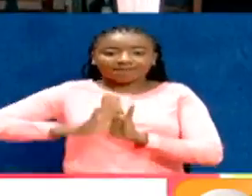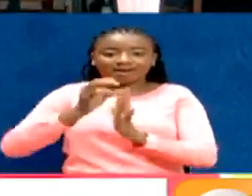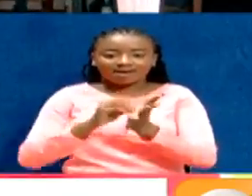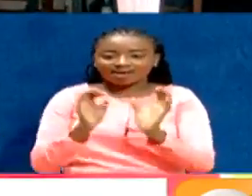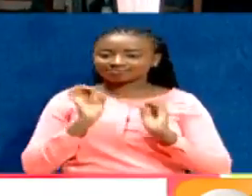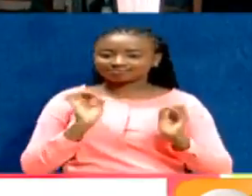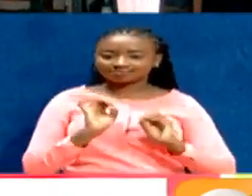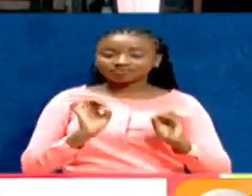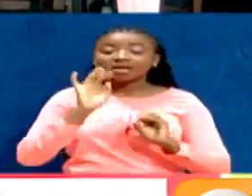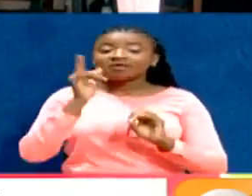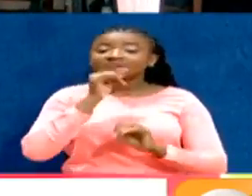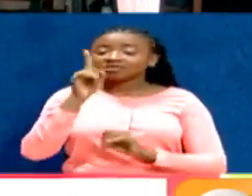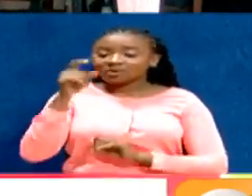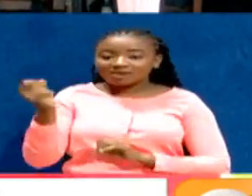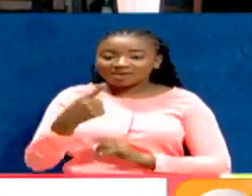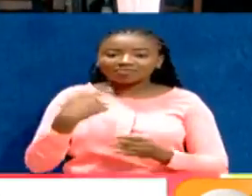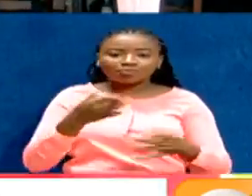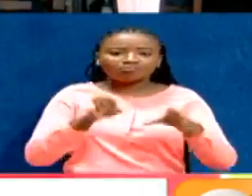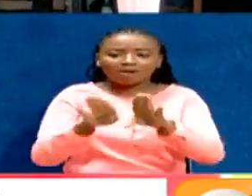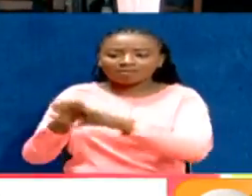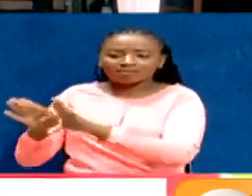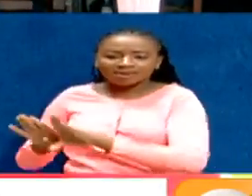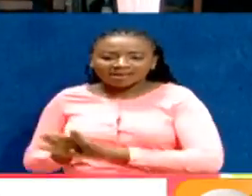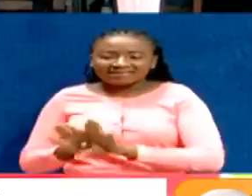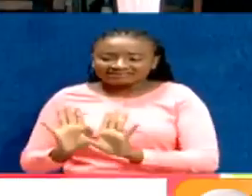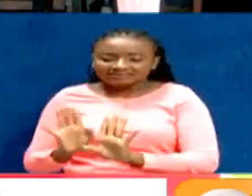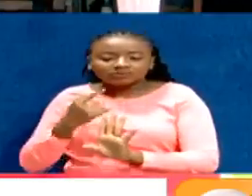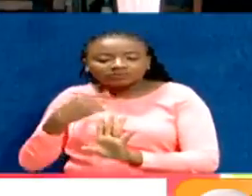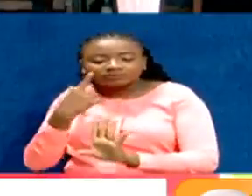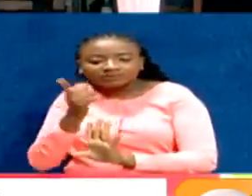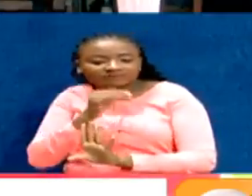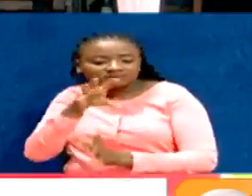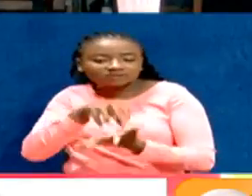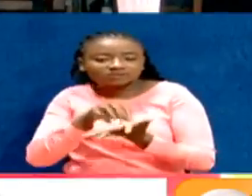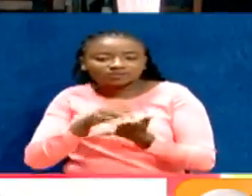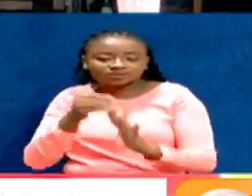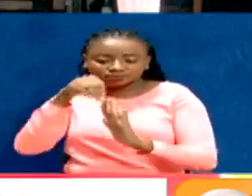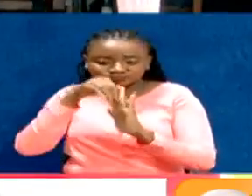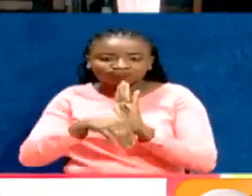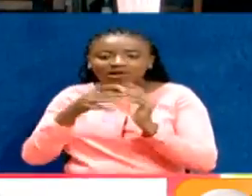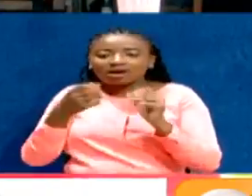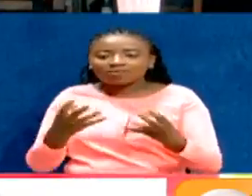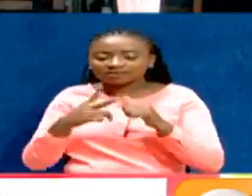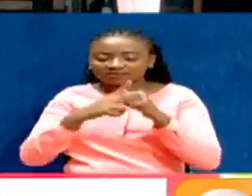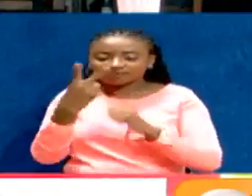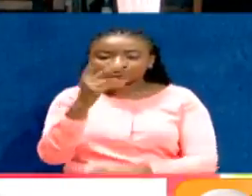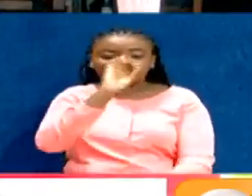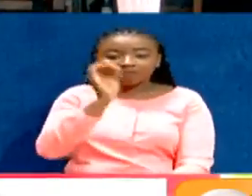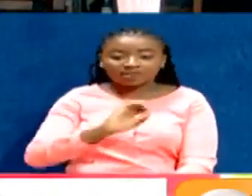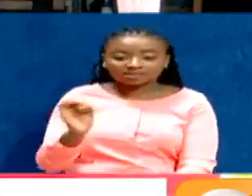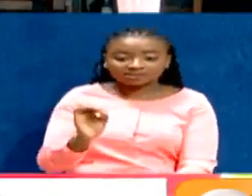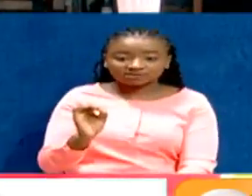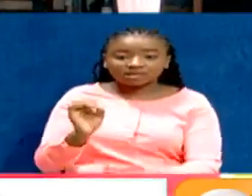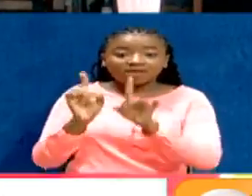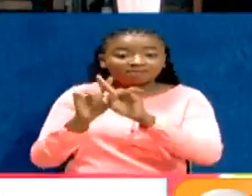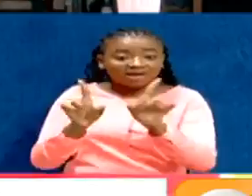lockdown, the COVID case load within the zoned areas has come down by 72%.